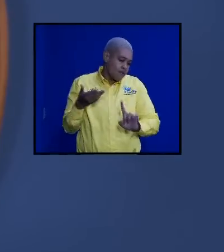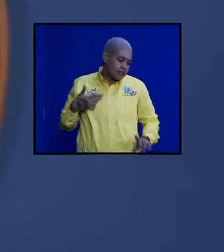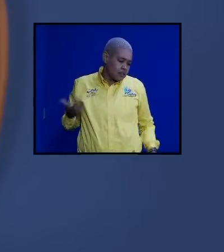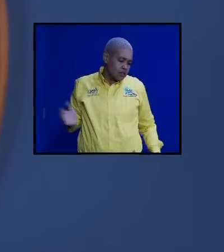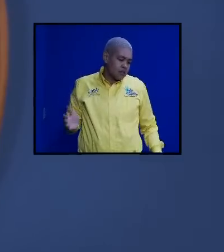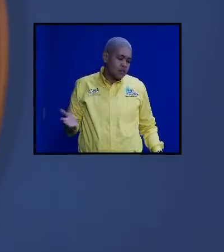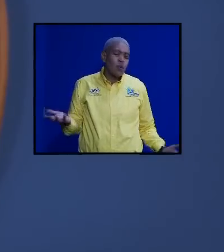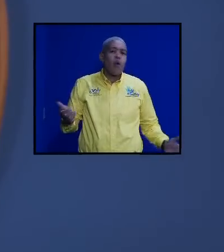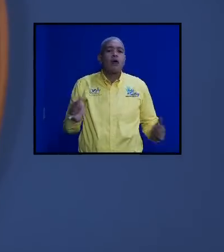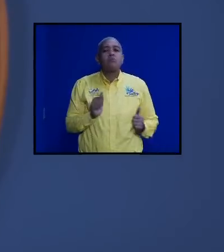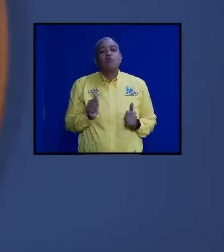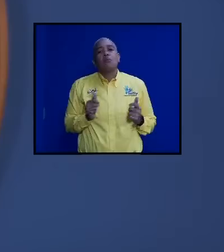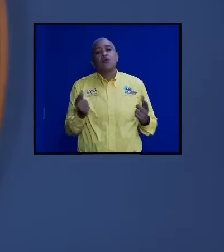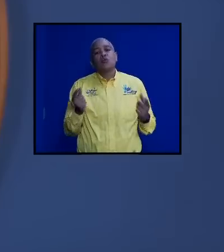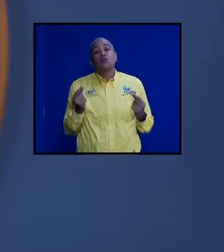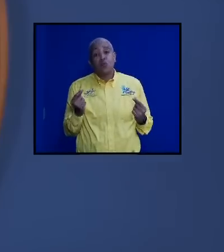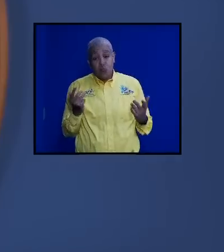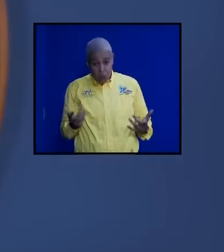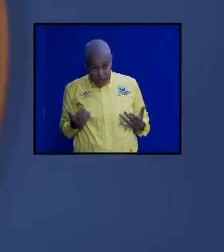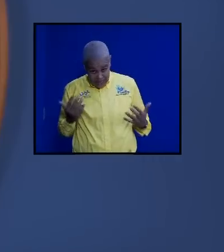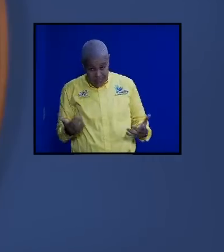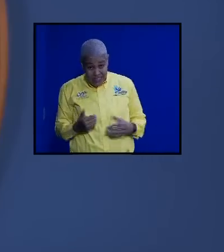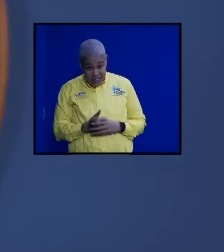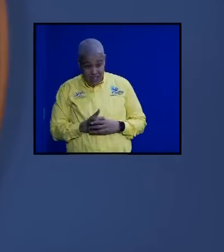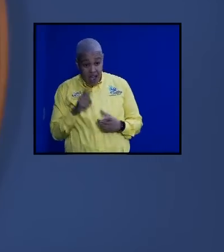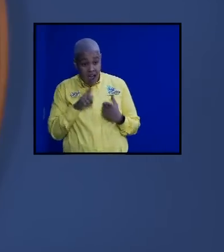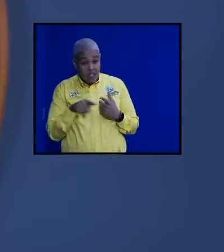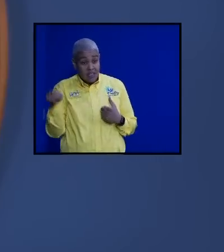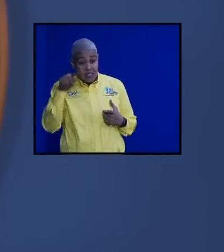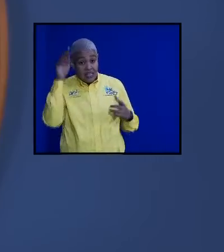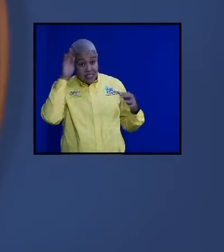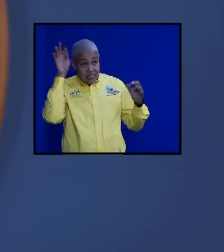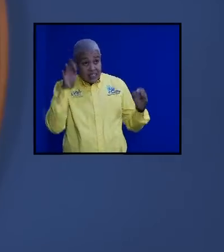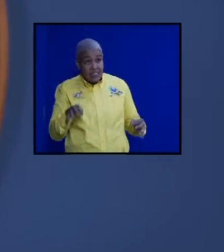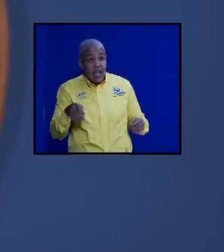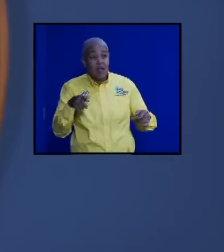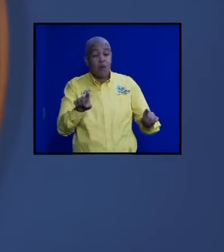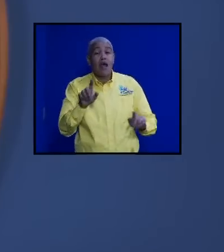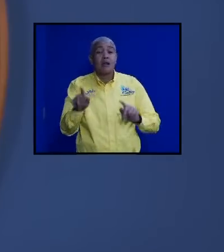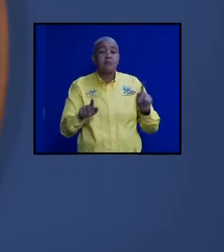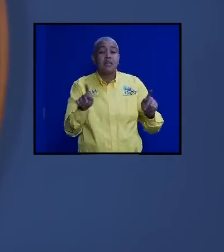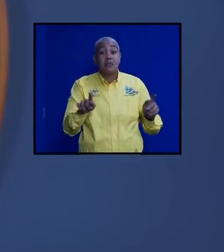What am I to do? Wait until they make up their minds while people are dying?